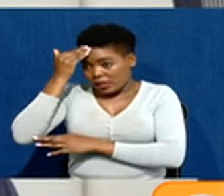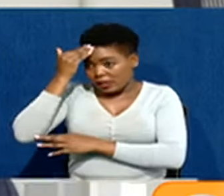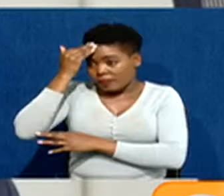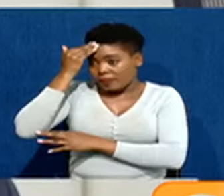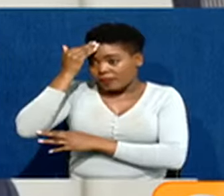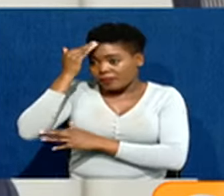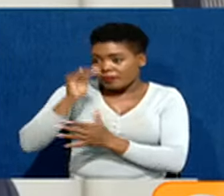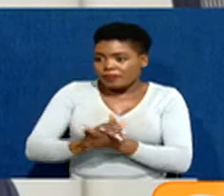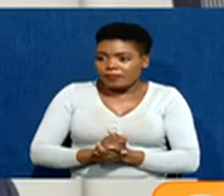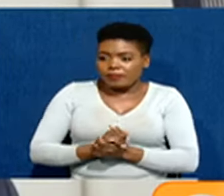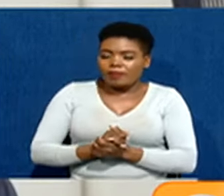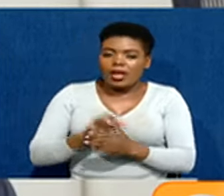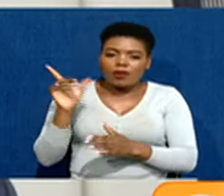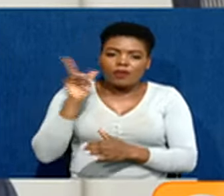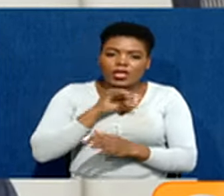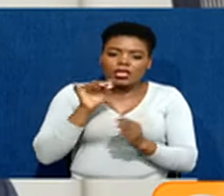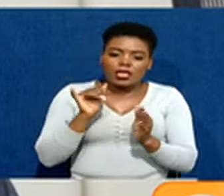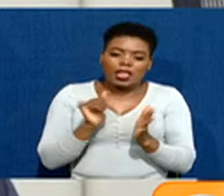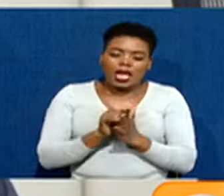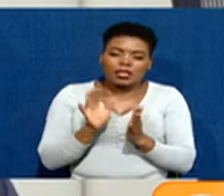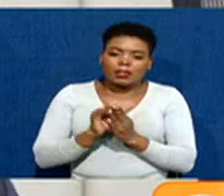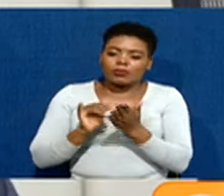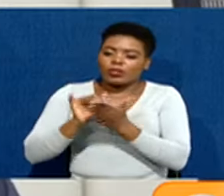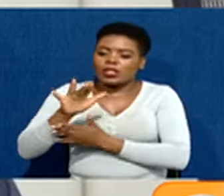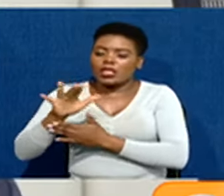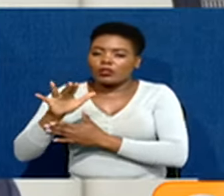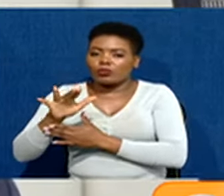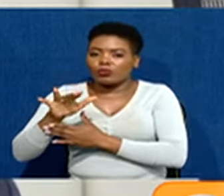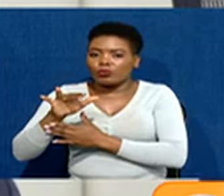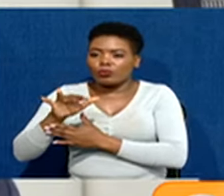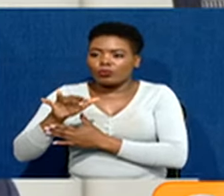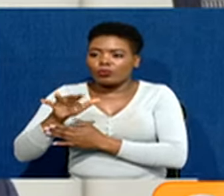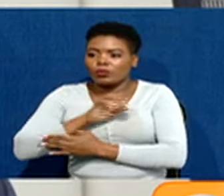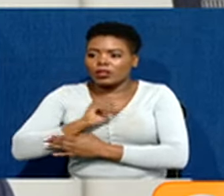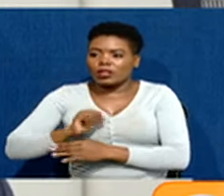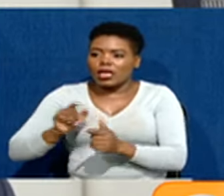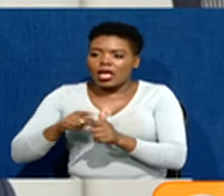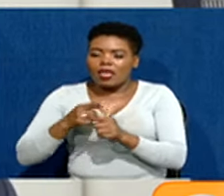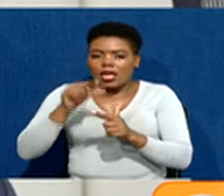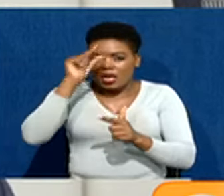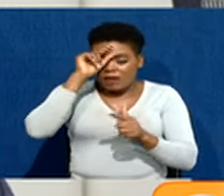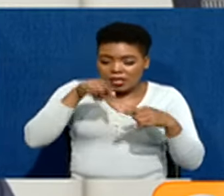that we have been able to conclude this amicably and that the governors now will